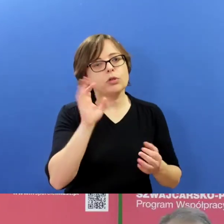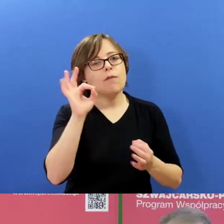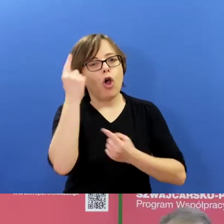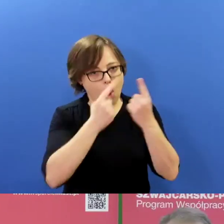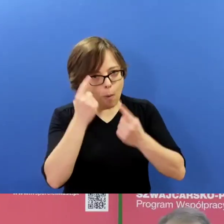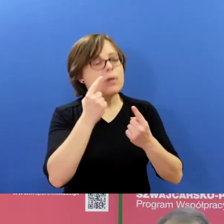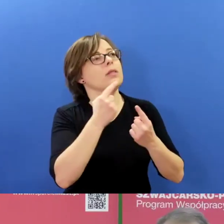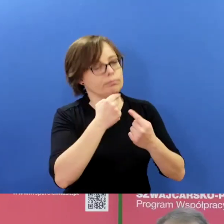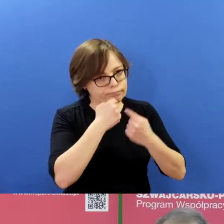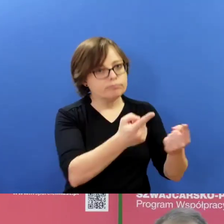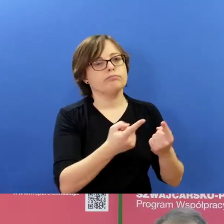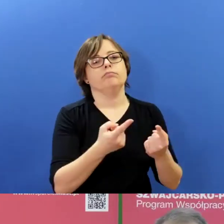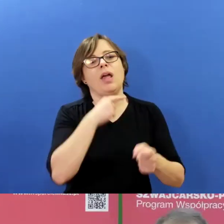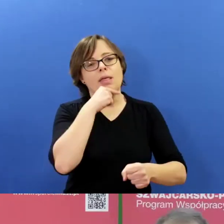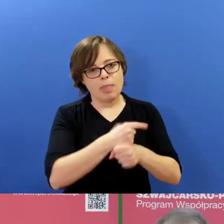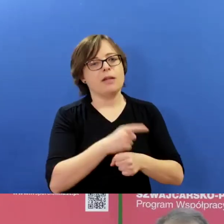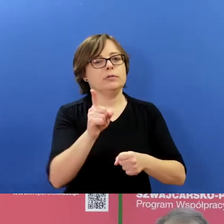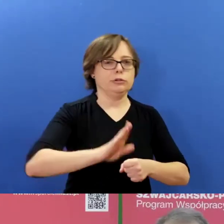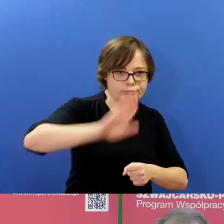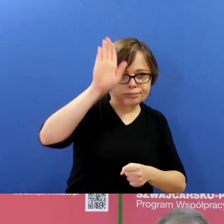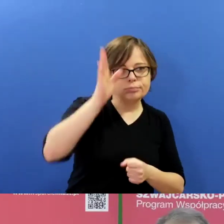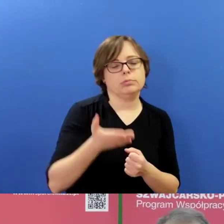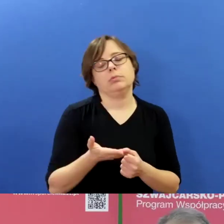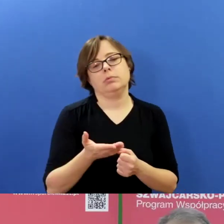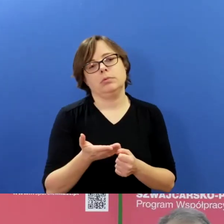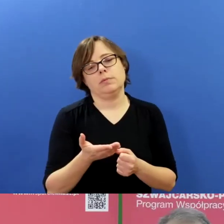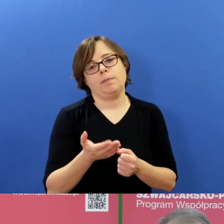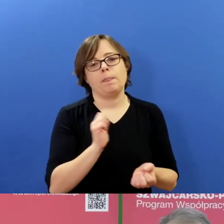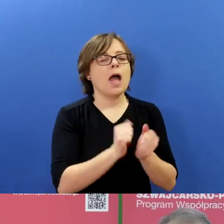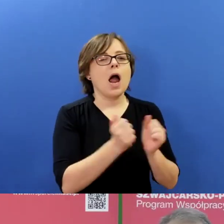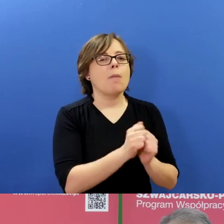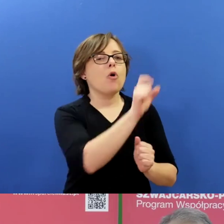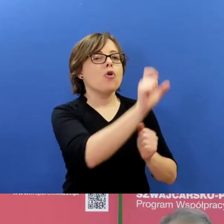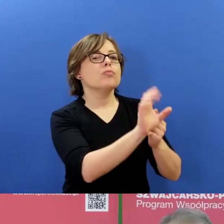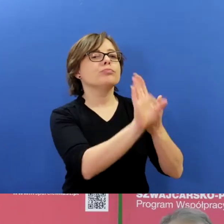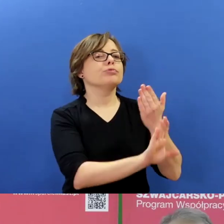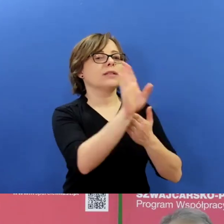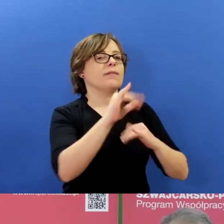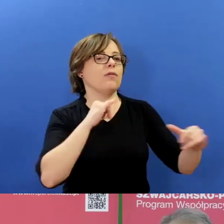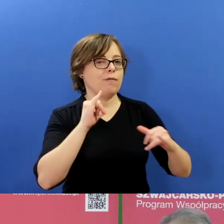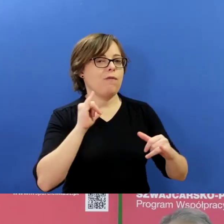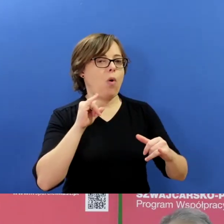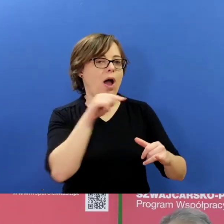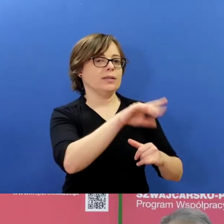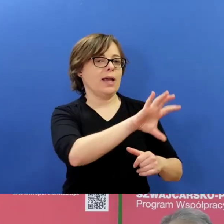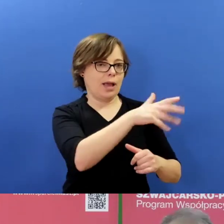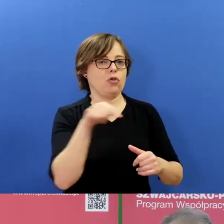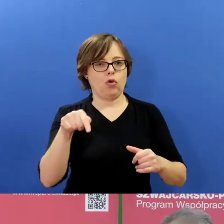elect the executive government, for example, of the specific canton. This is not